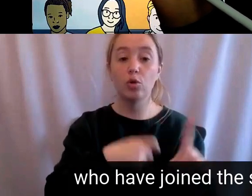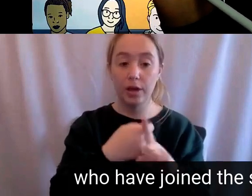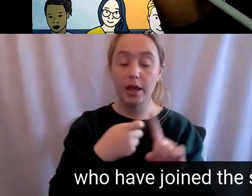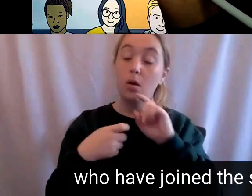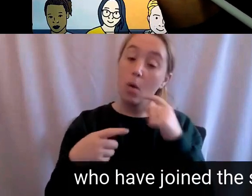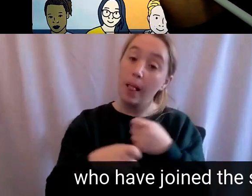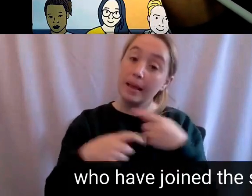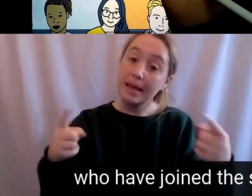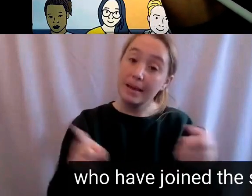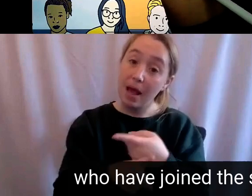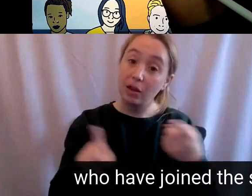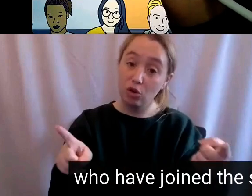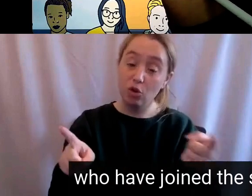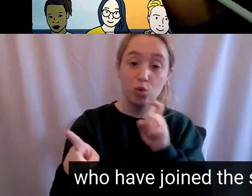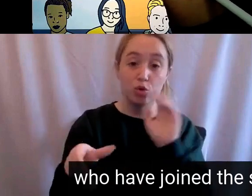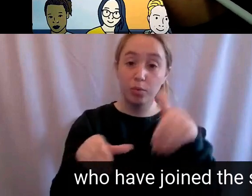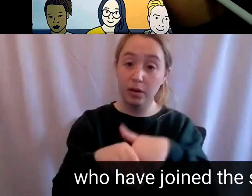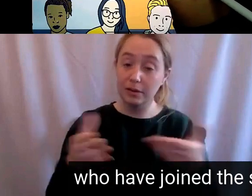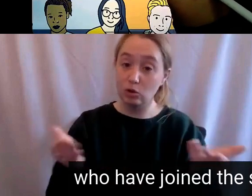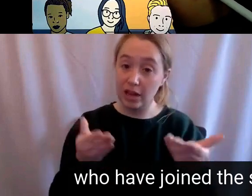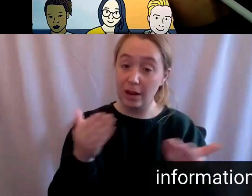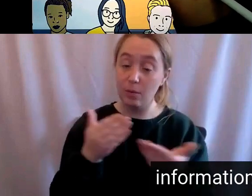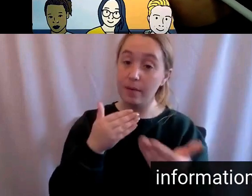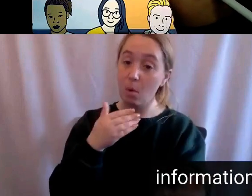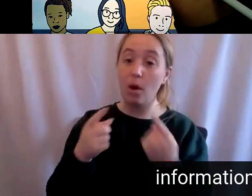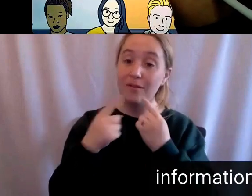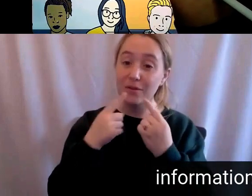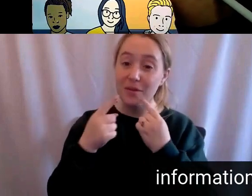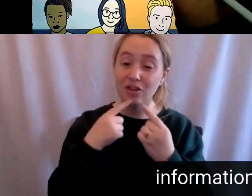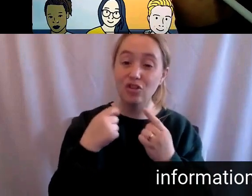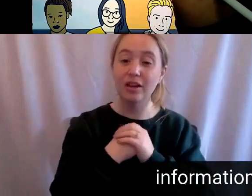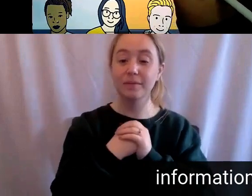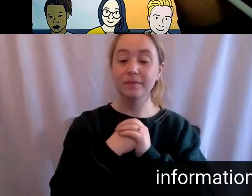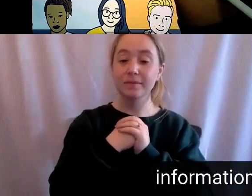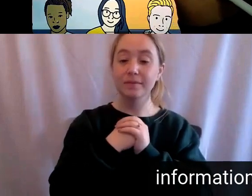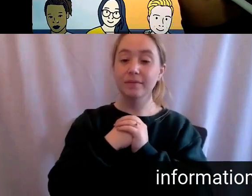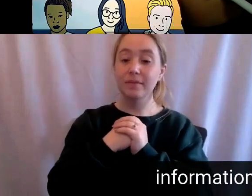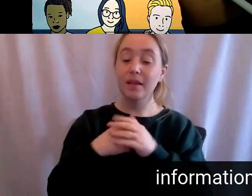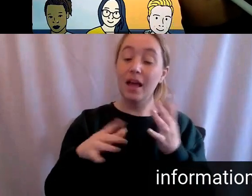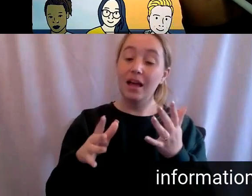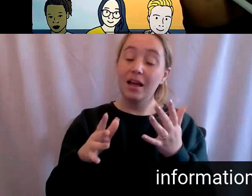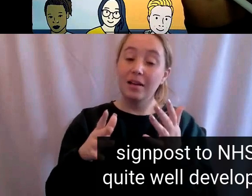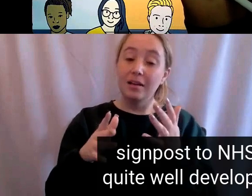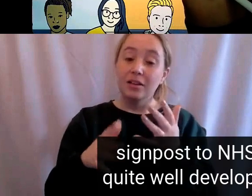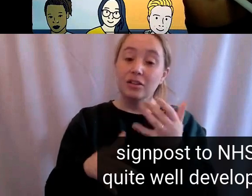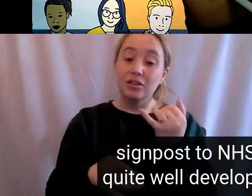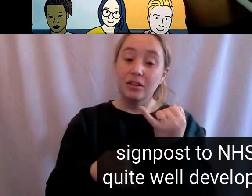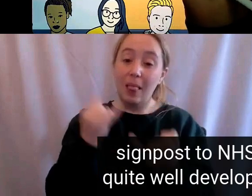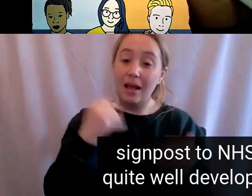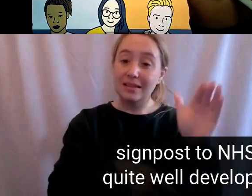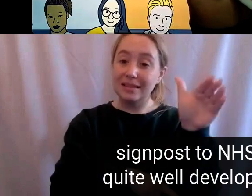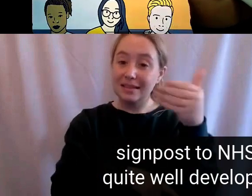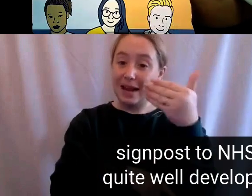to all of you who have joined the session today with further information and just a final signpost